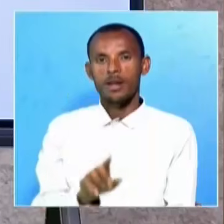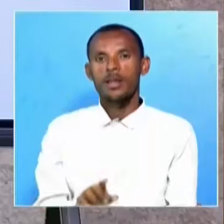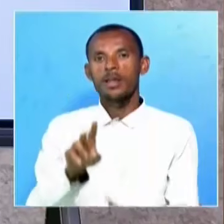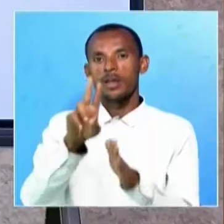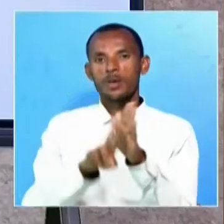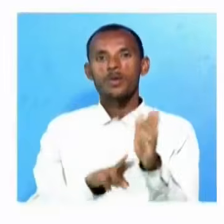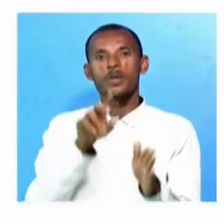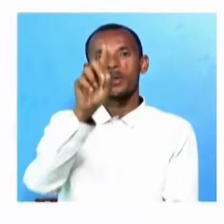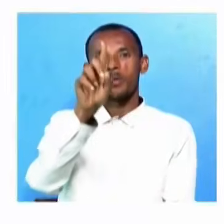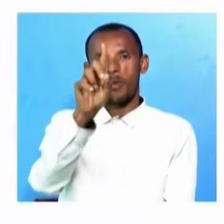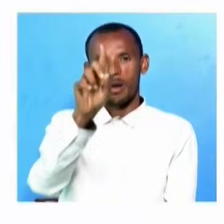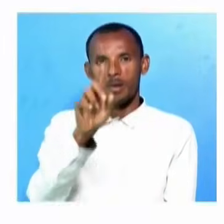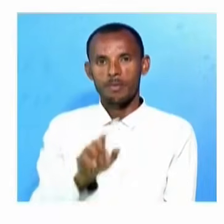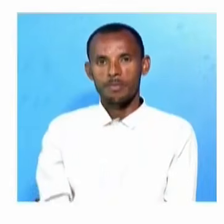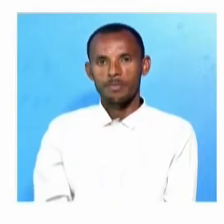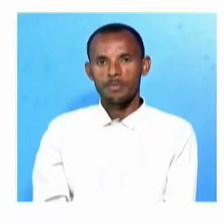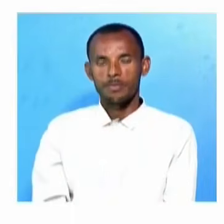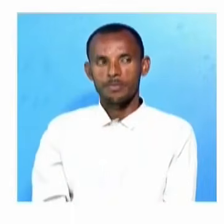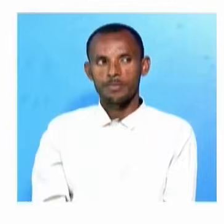1.